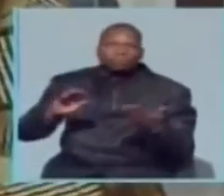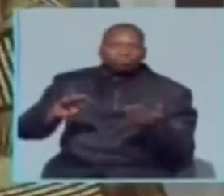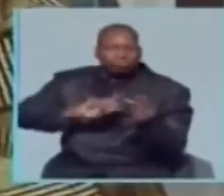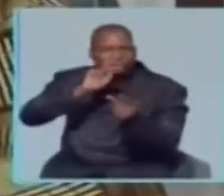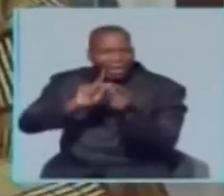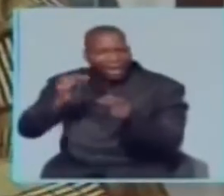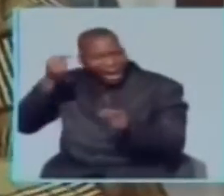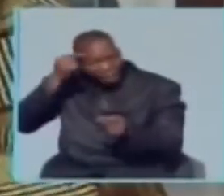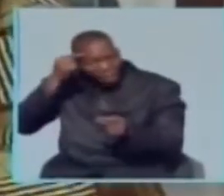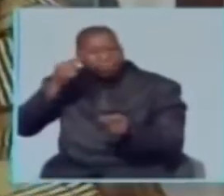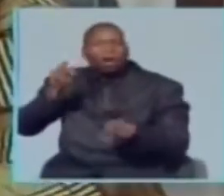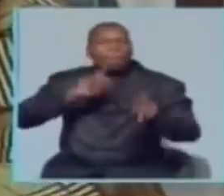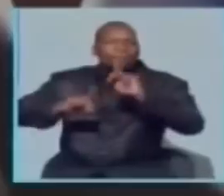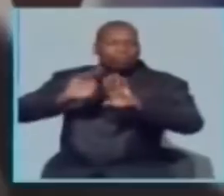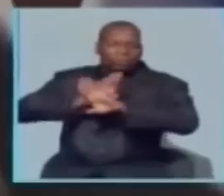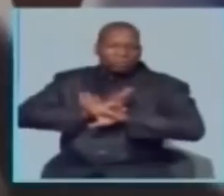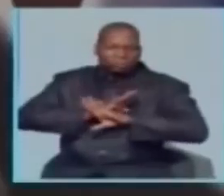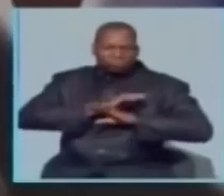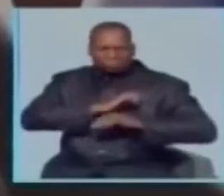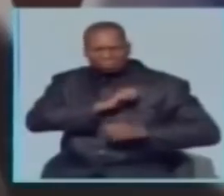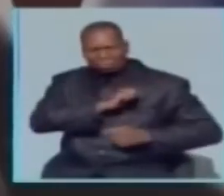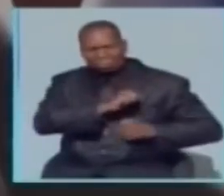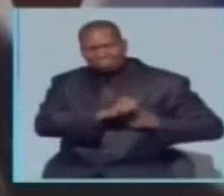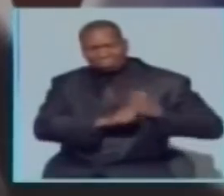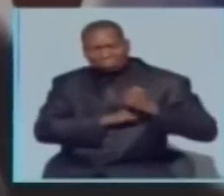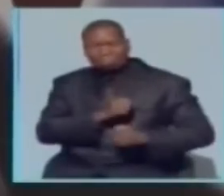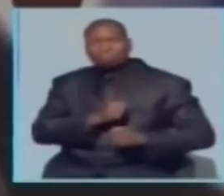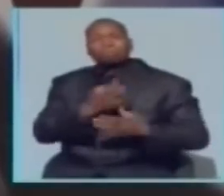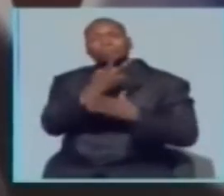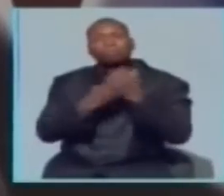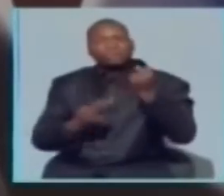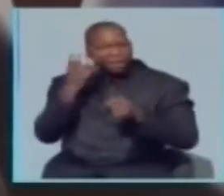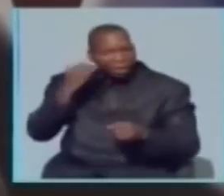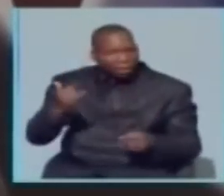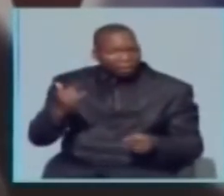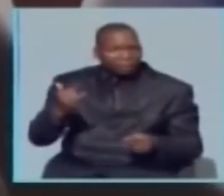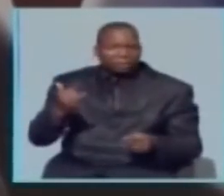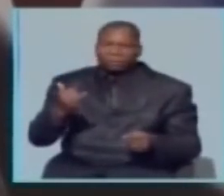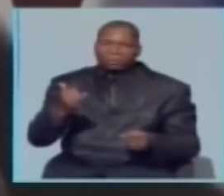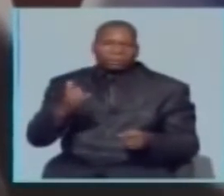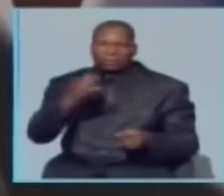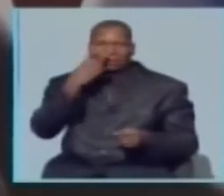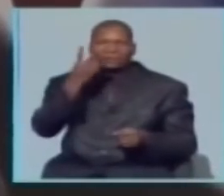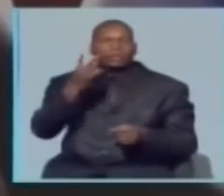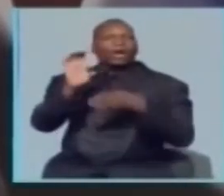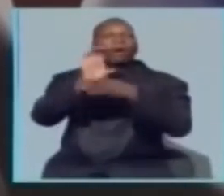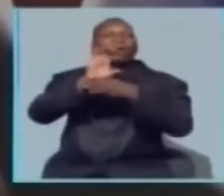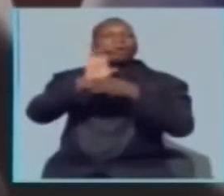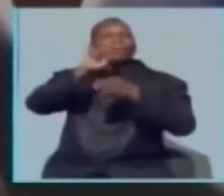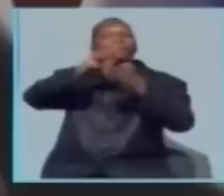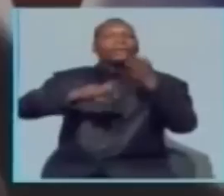like the people of Zambia, are suffering double tragedy in the sense that we have seen the prices of copper at